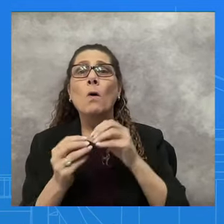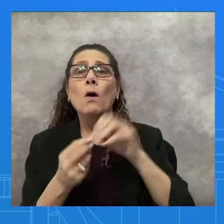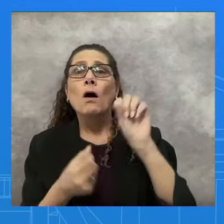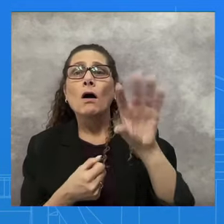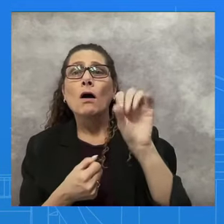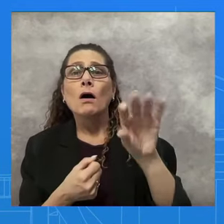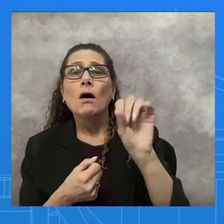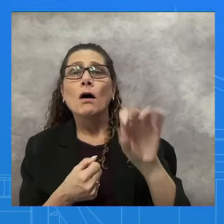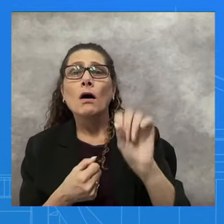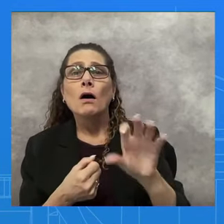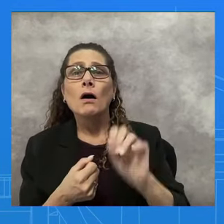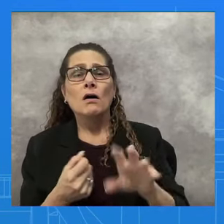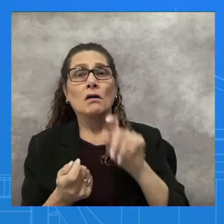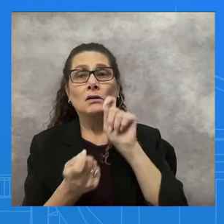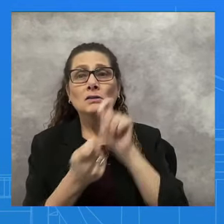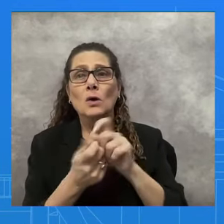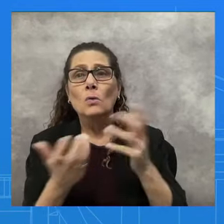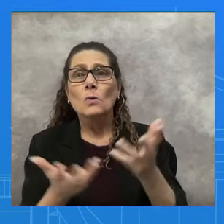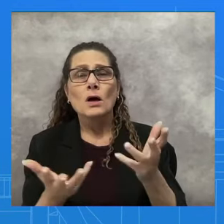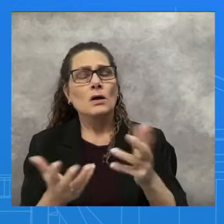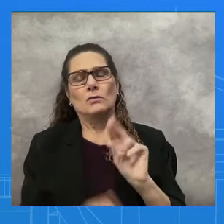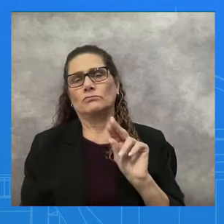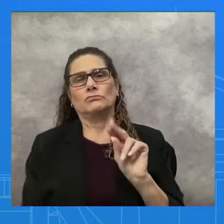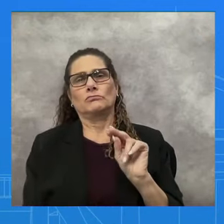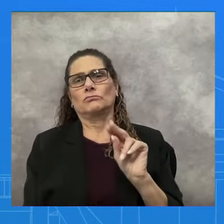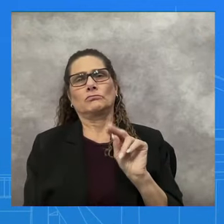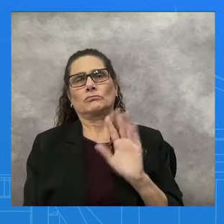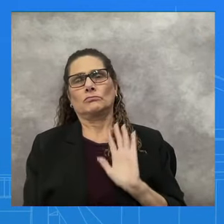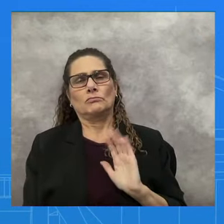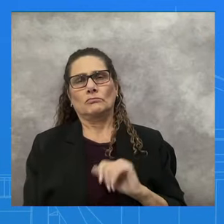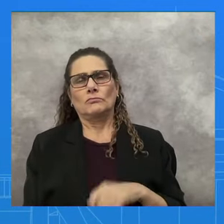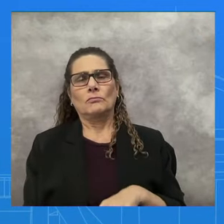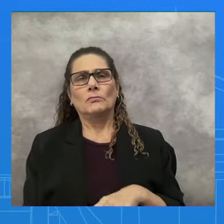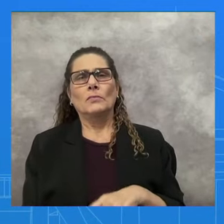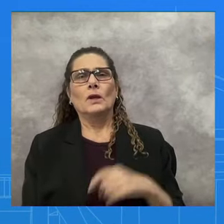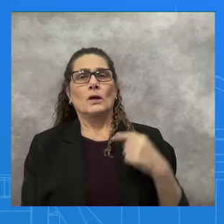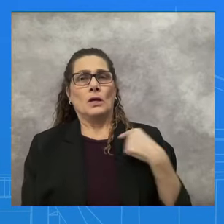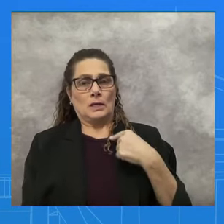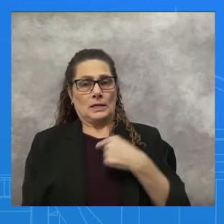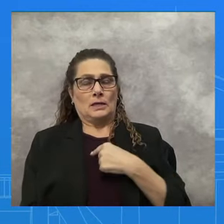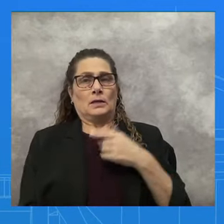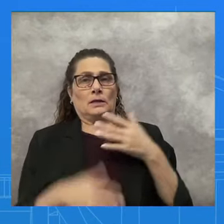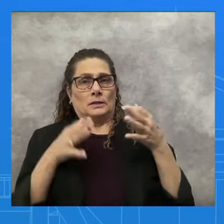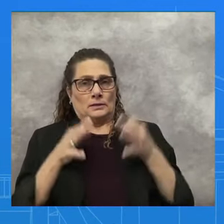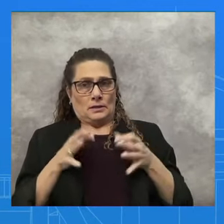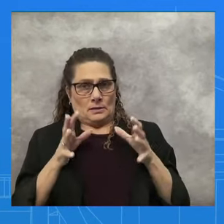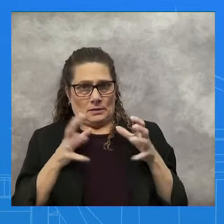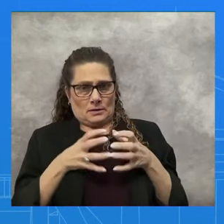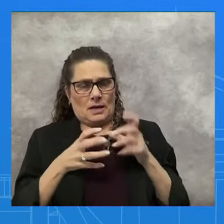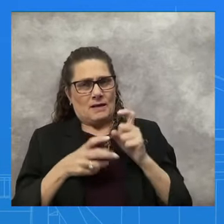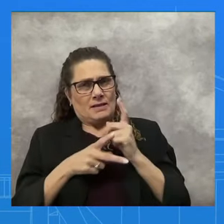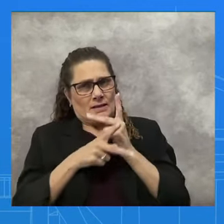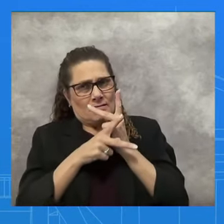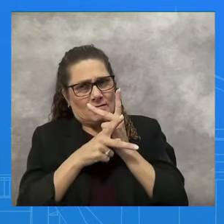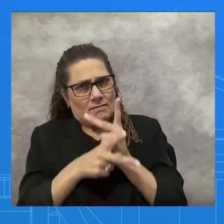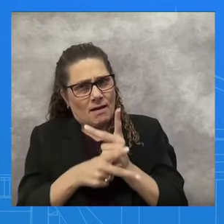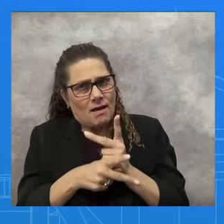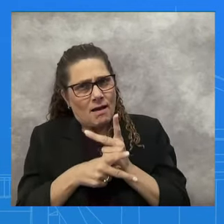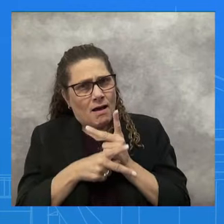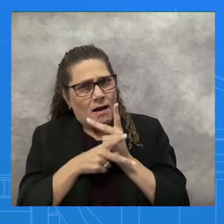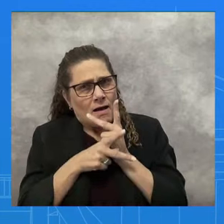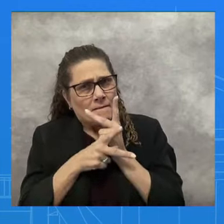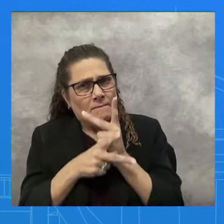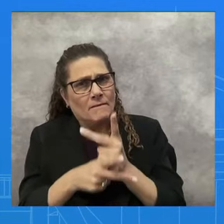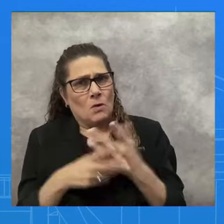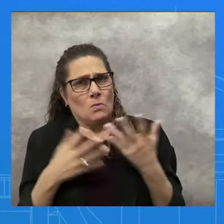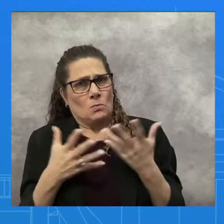about how and when to publicly disclose intelligence in a careful, deliberate, and strategic way, in a way that we choose. We're not going to be